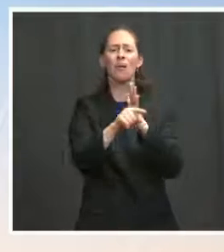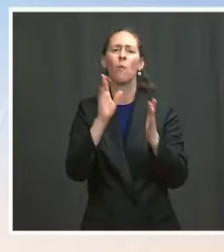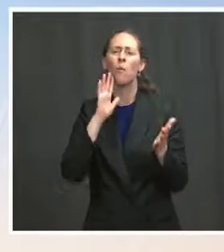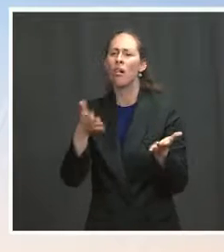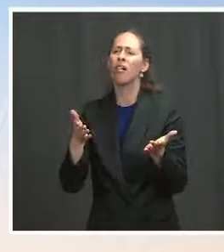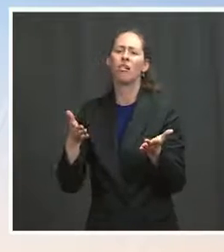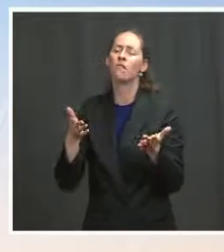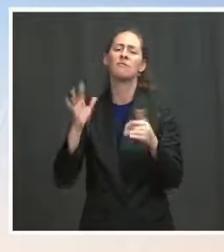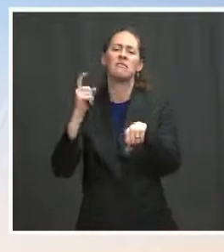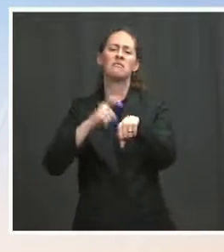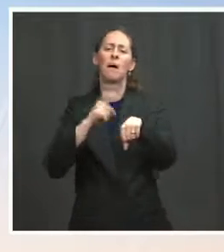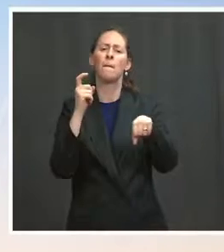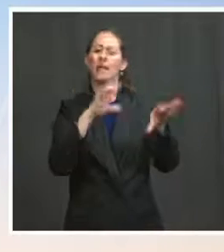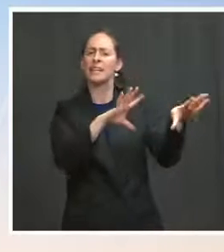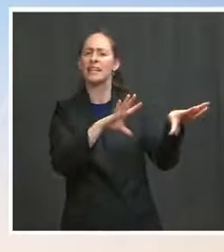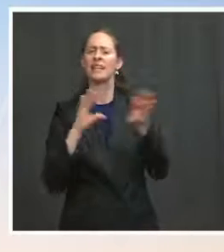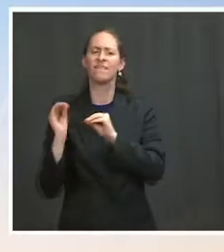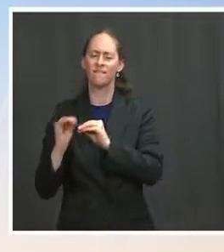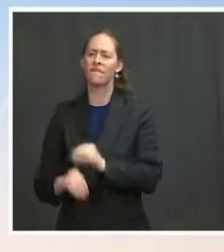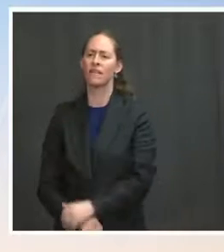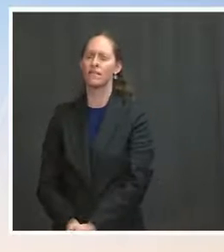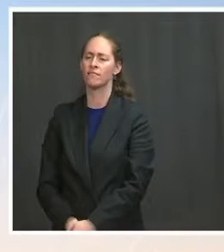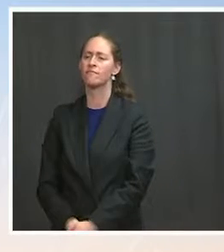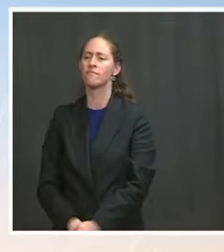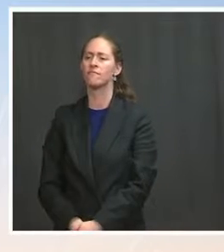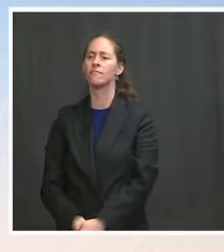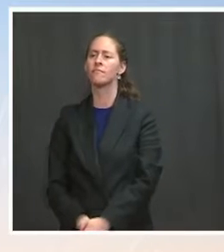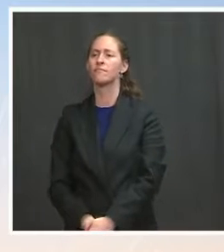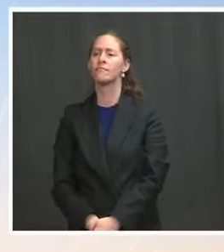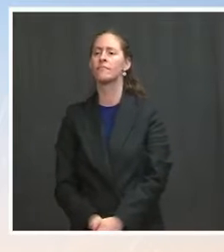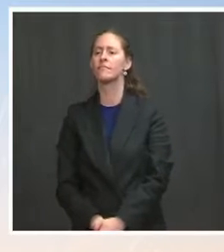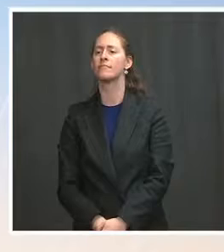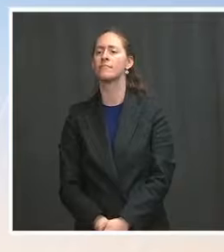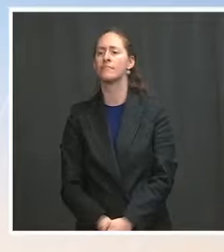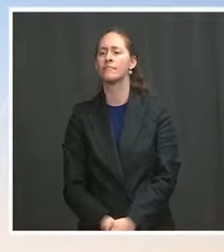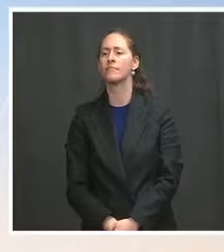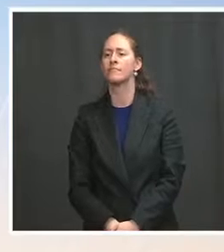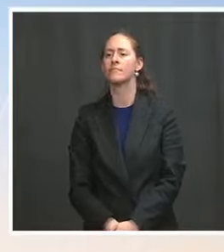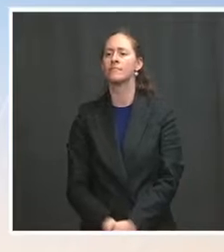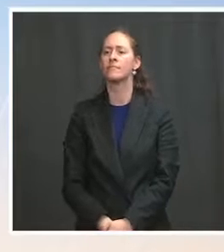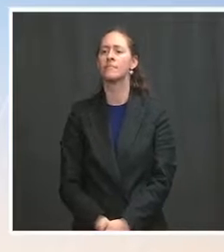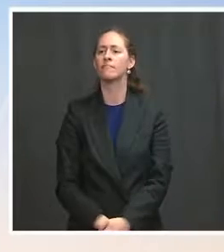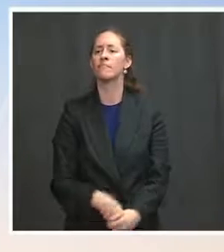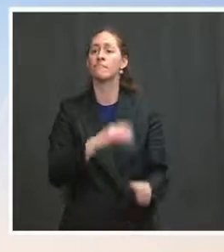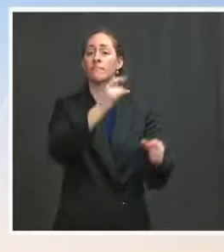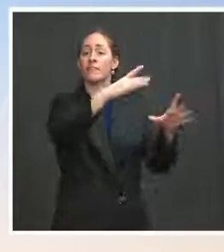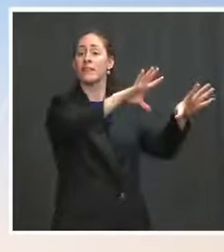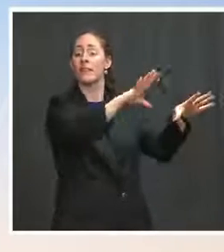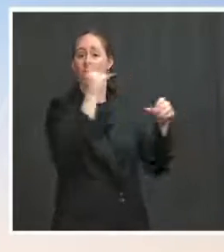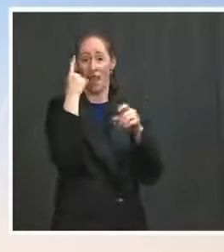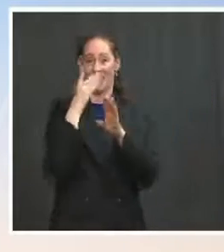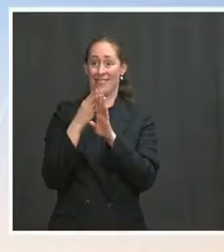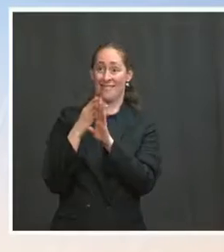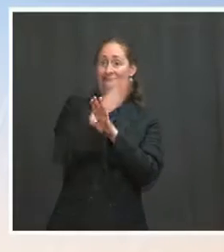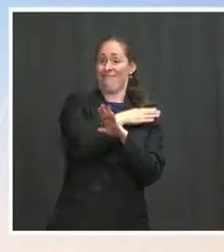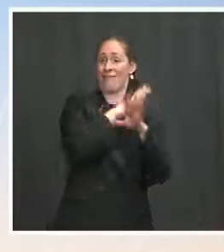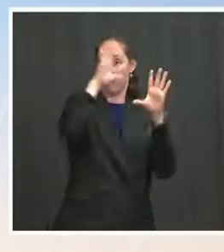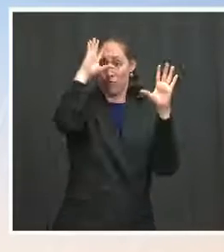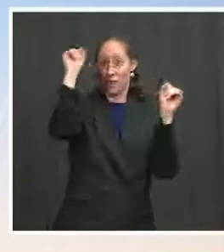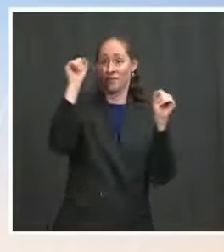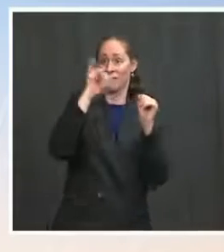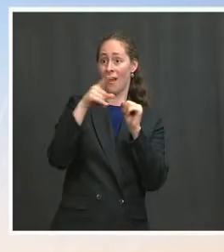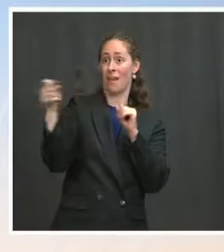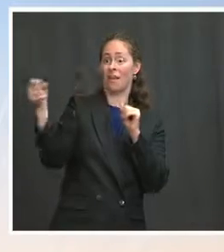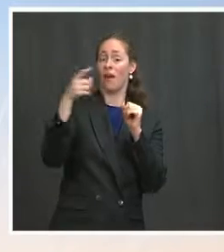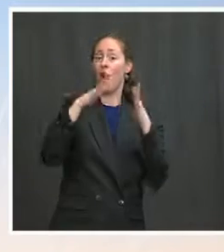deadline negotiated, because of the withdrawal deadline negotiated, I should say, by the prior administration. So his fundamental belief is that after 20 years,